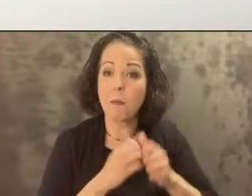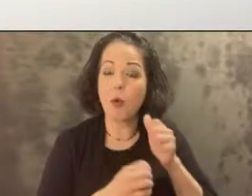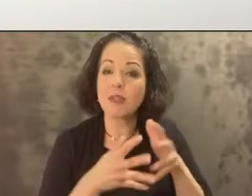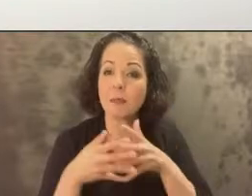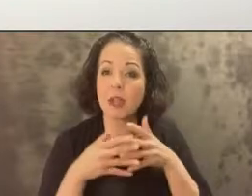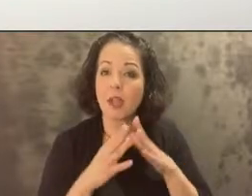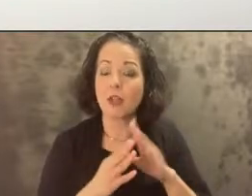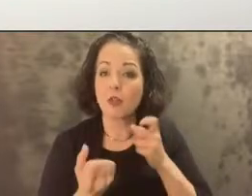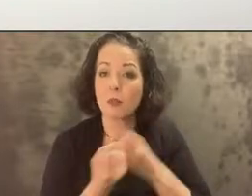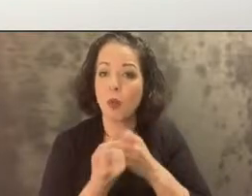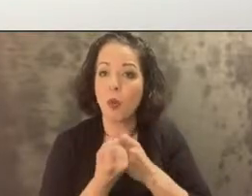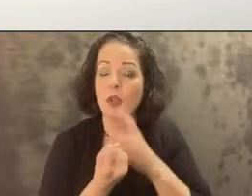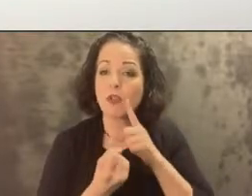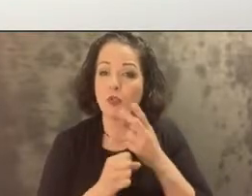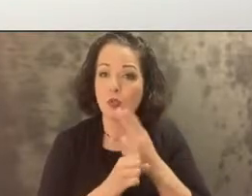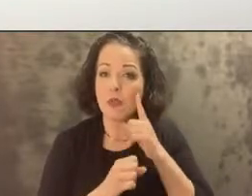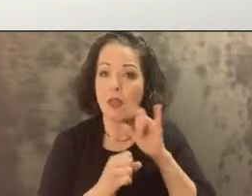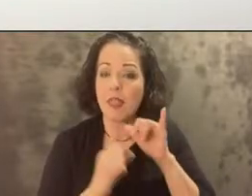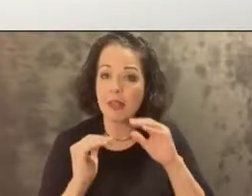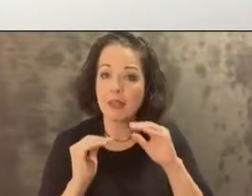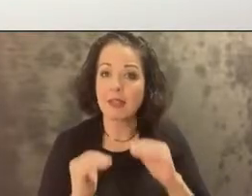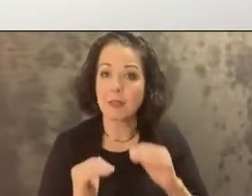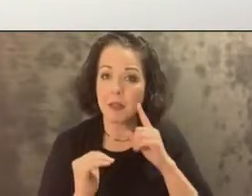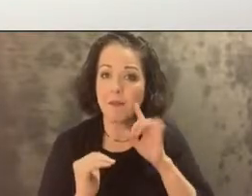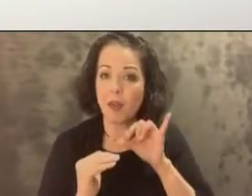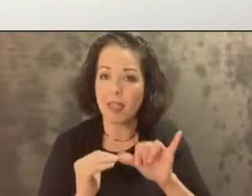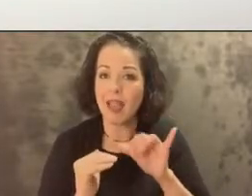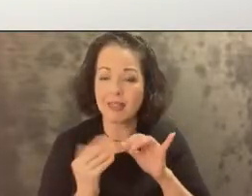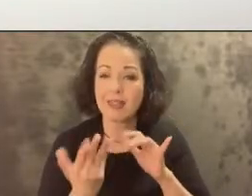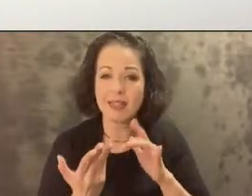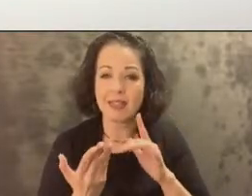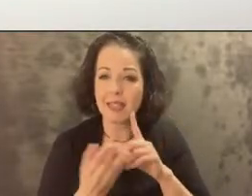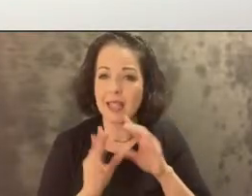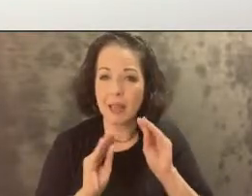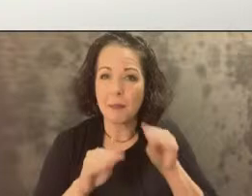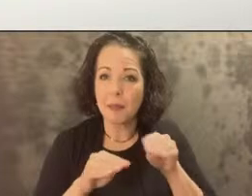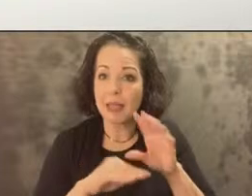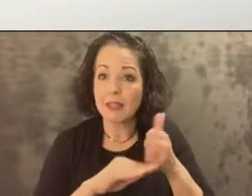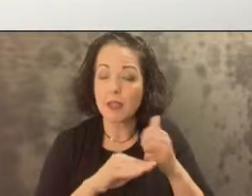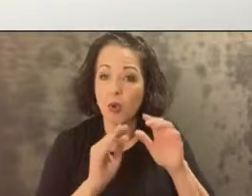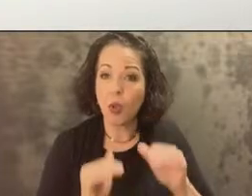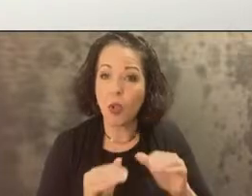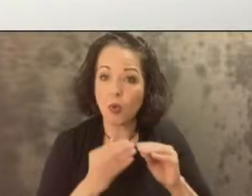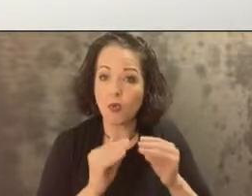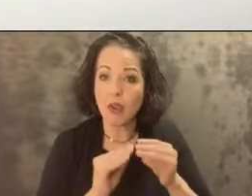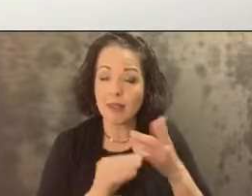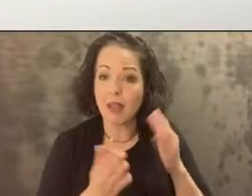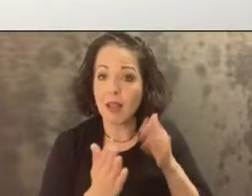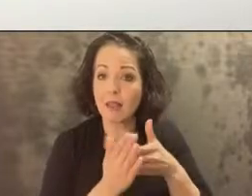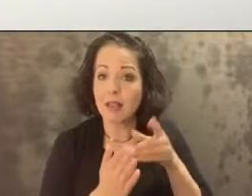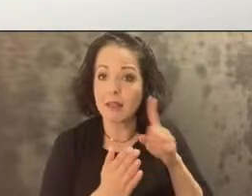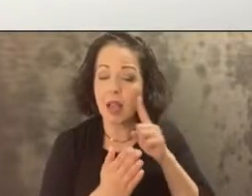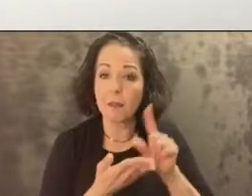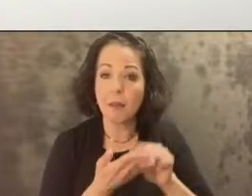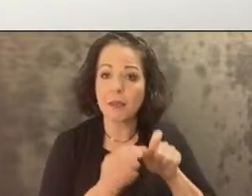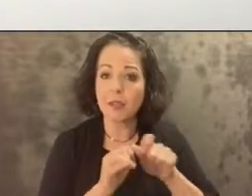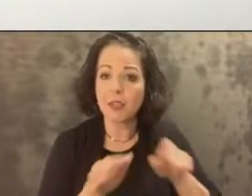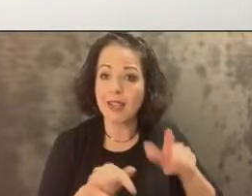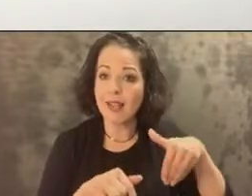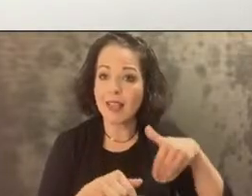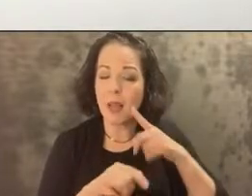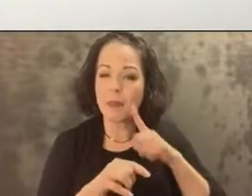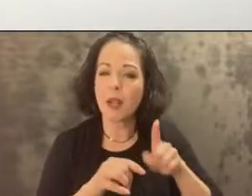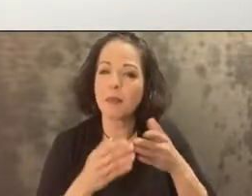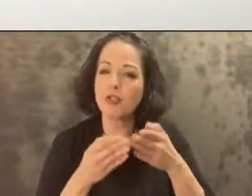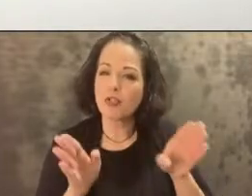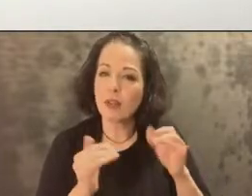use of disadvantage indices as implemented. And there was only low rates of complete opposition. These studies aren't published yet, so I'm leaving this somewhat general now,